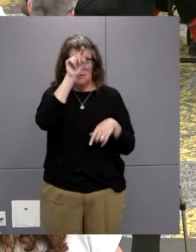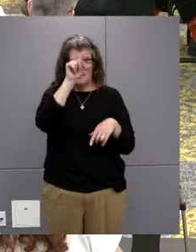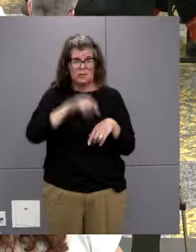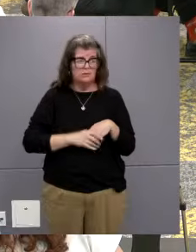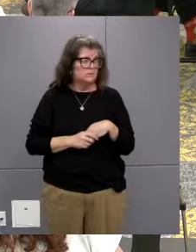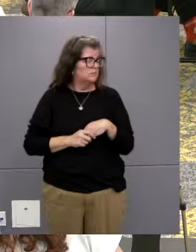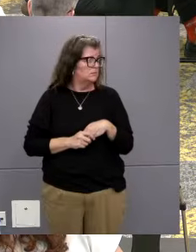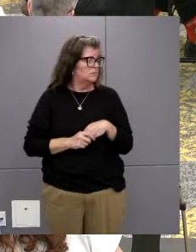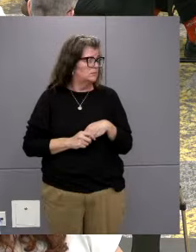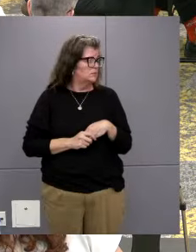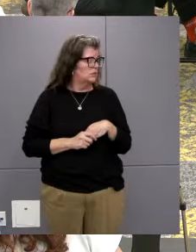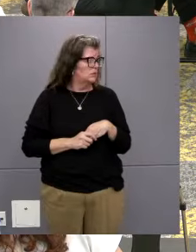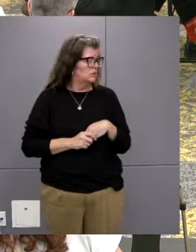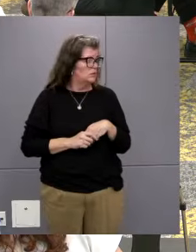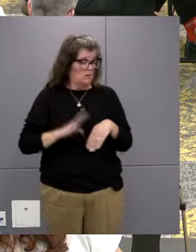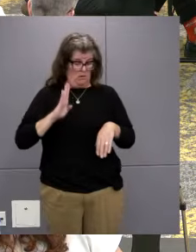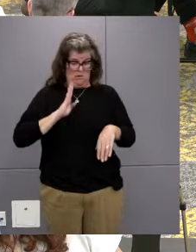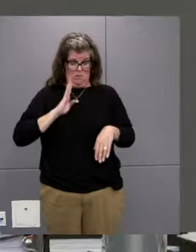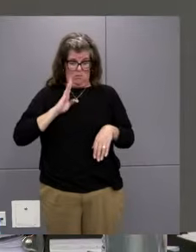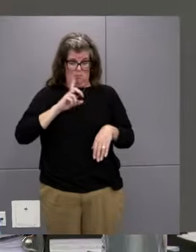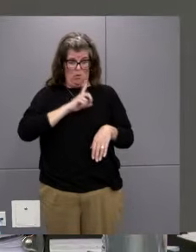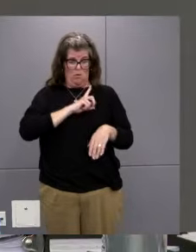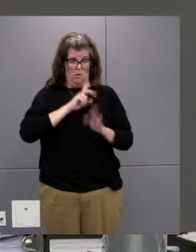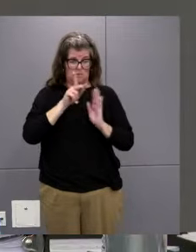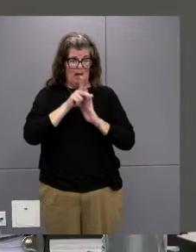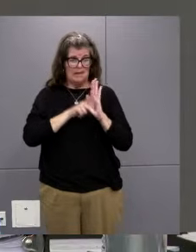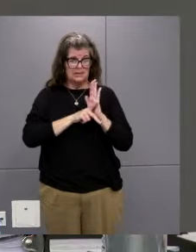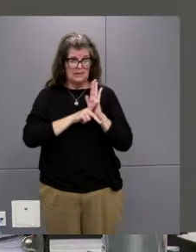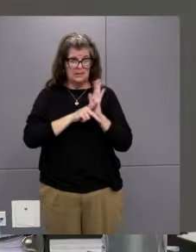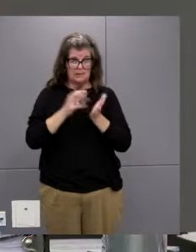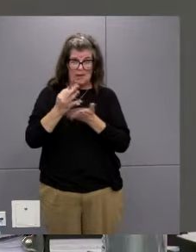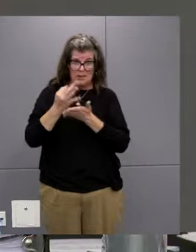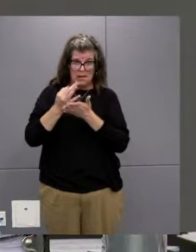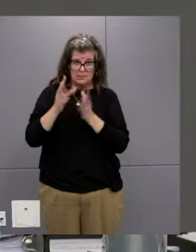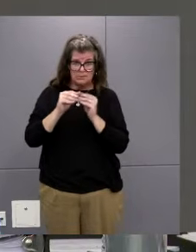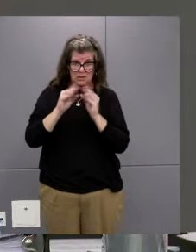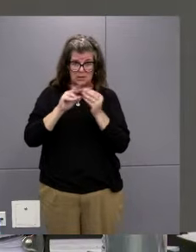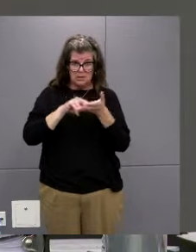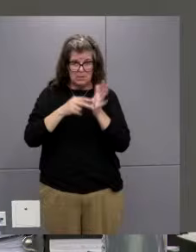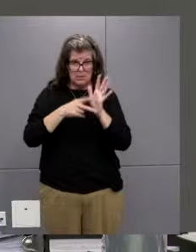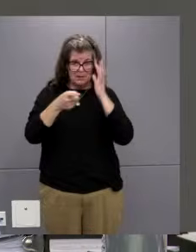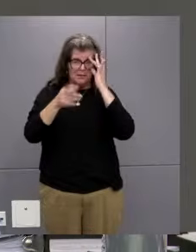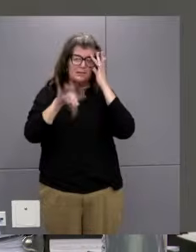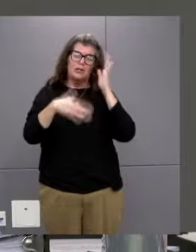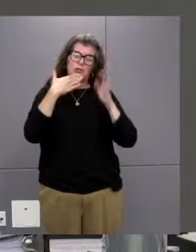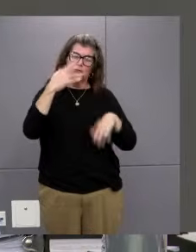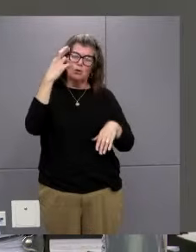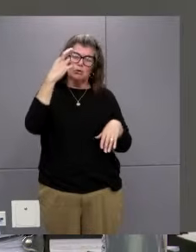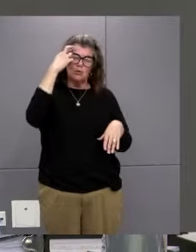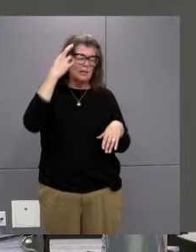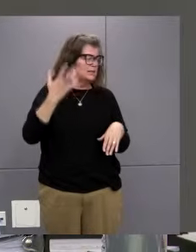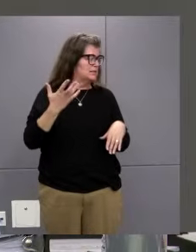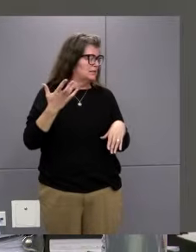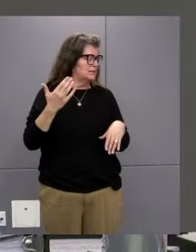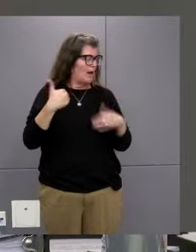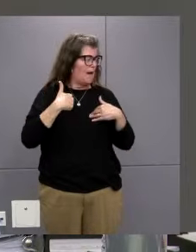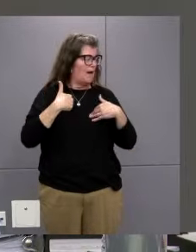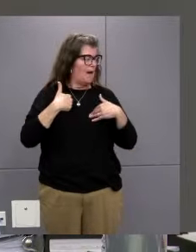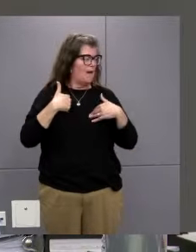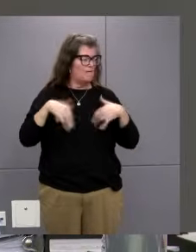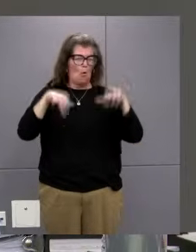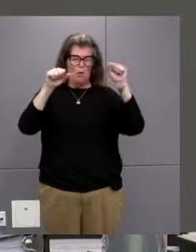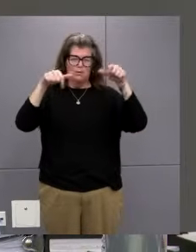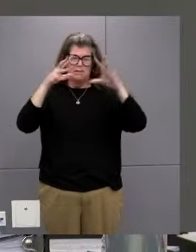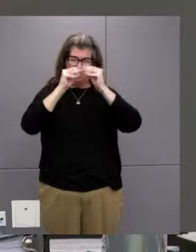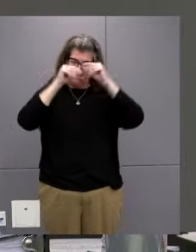a board, like a board policy or a finance committee. Actually, That would be a good reason to have them here.